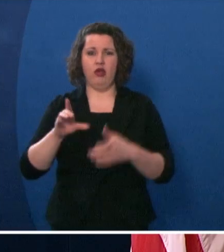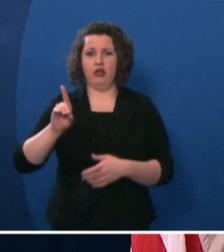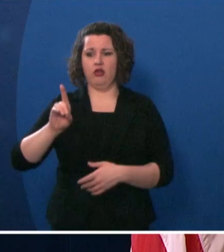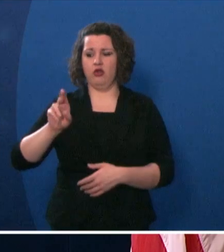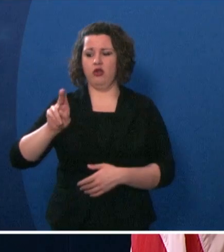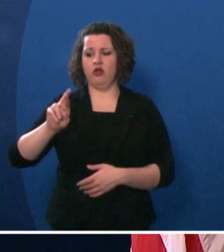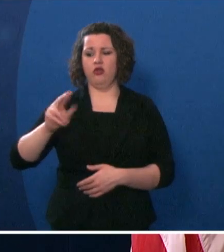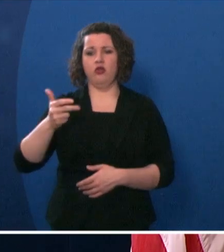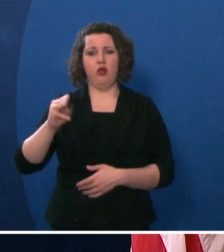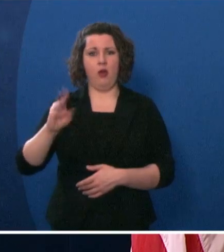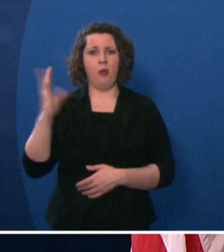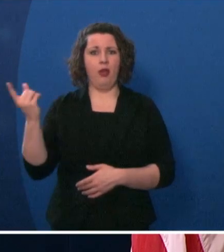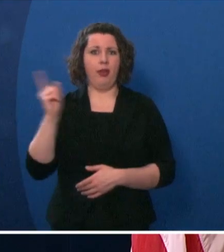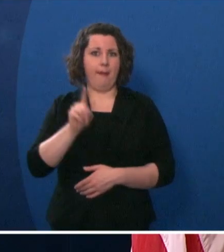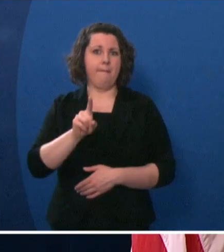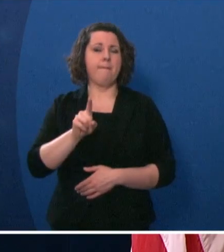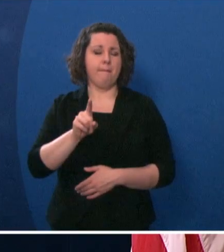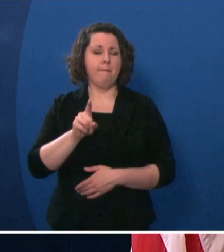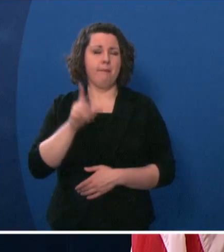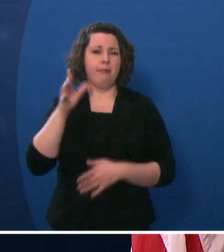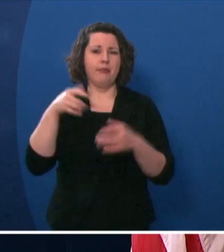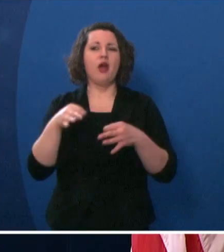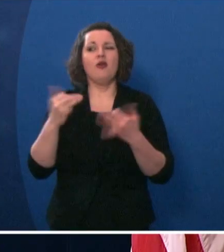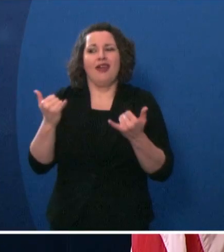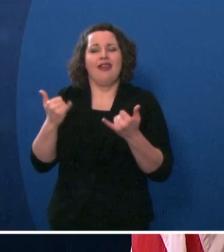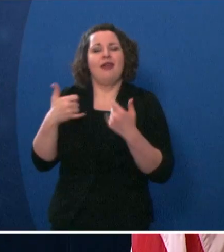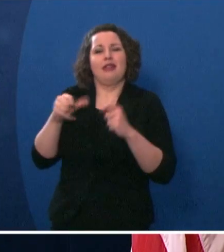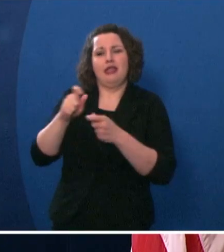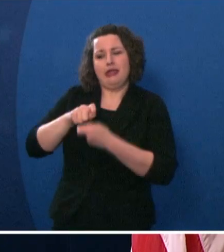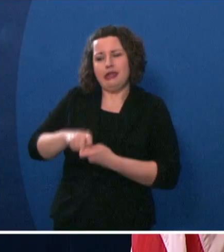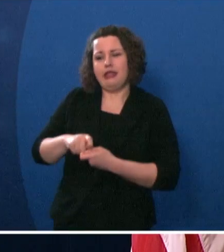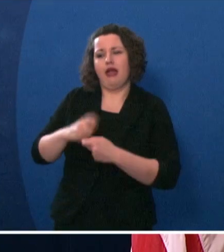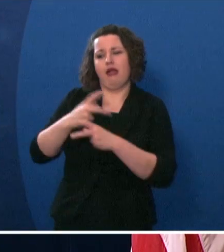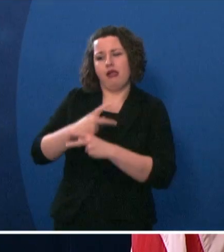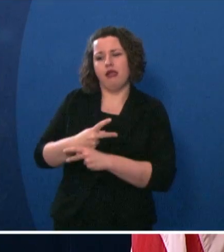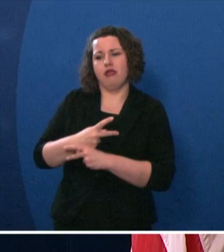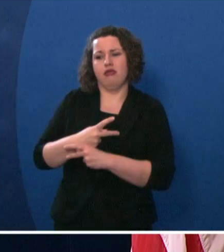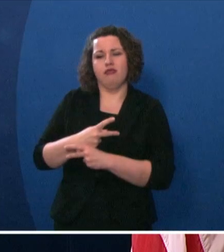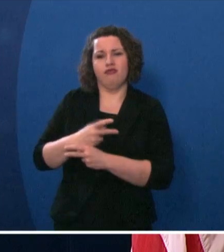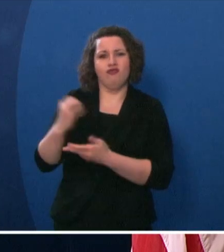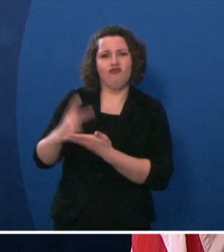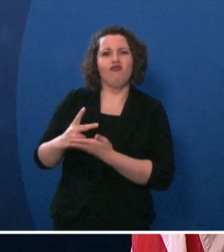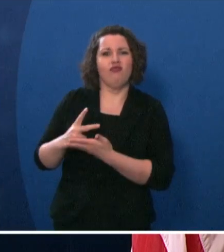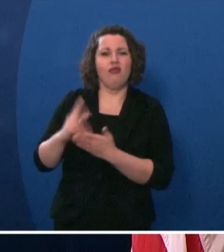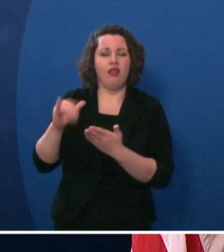come to one of the press conferences and give more details. They're still working through and finalizing some of the details, so we'll